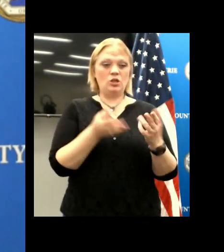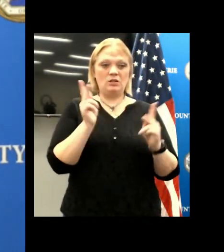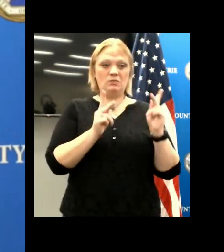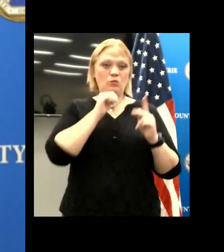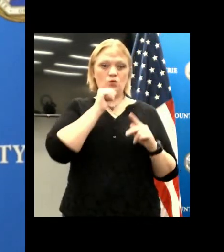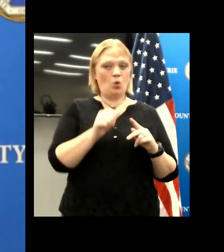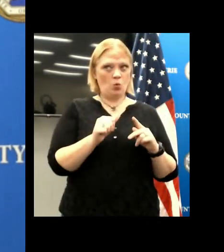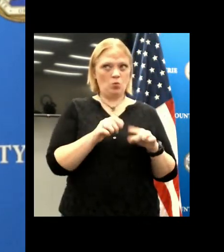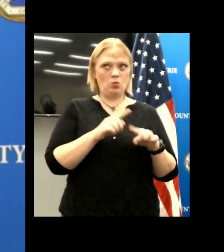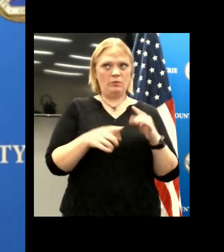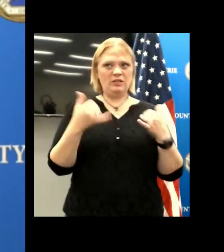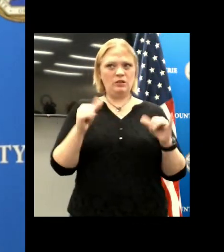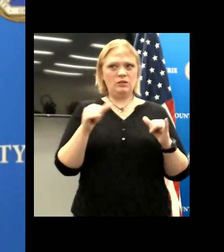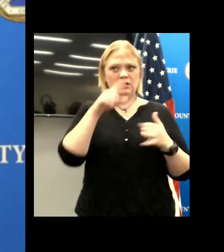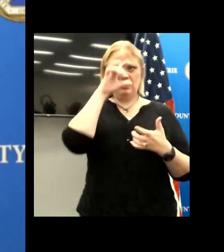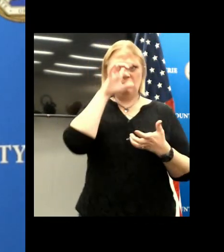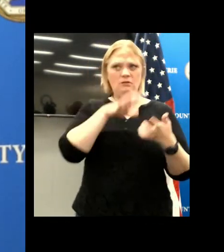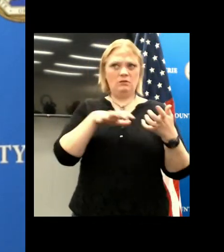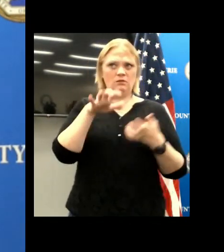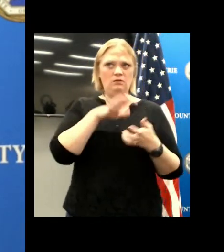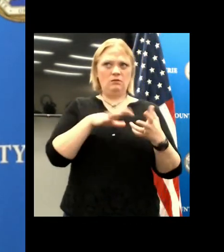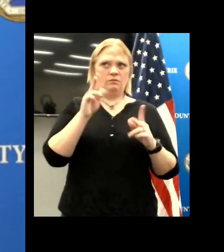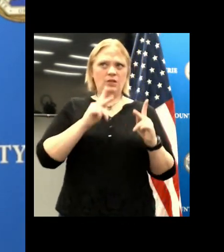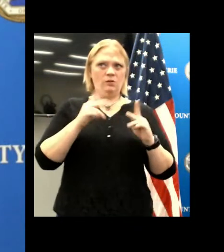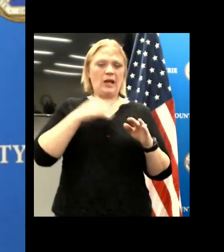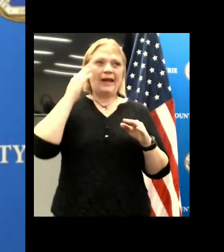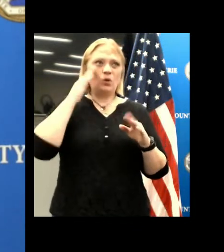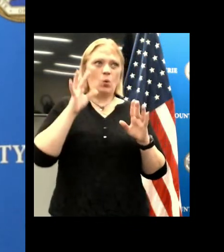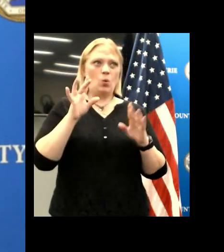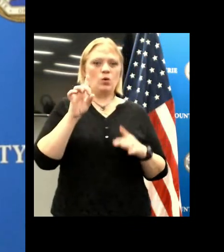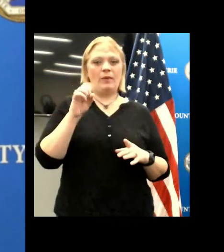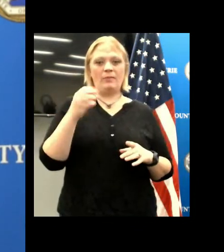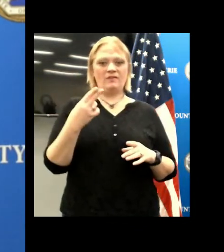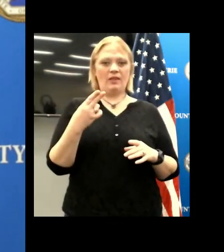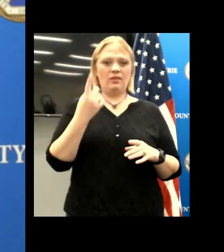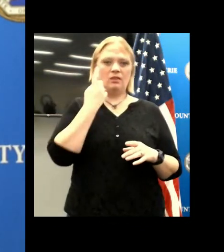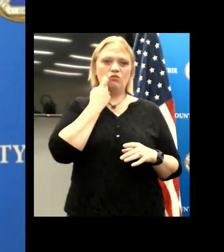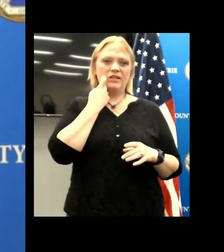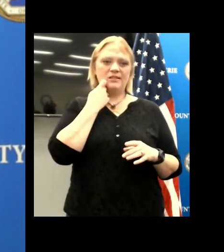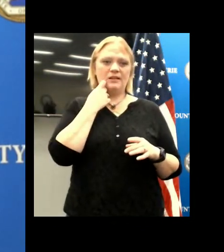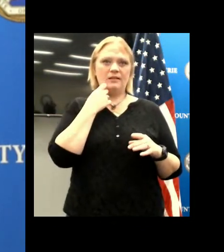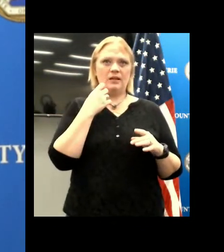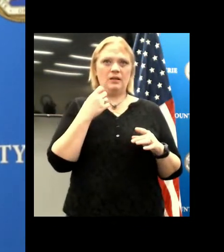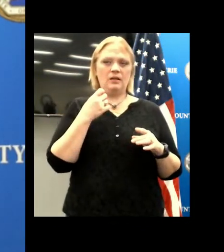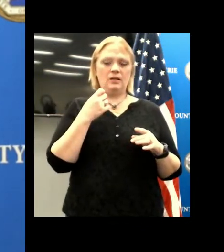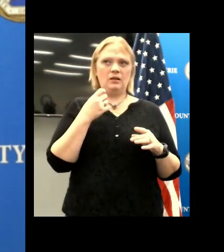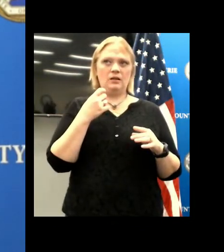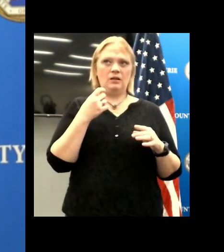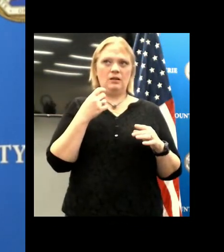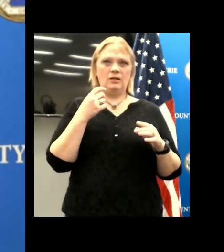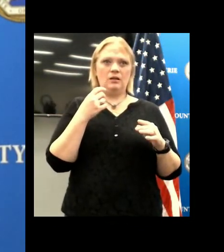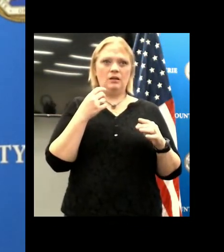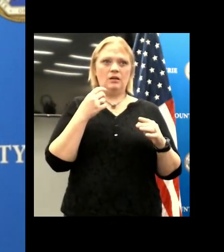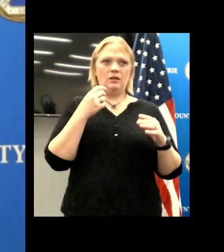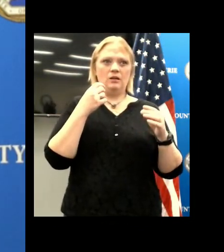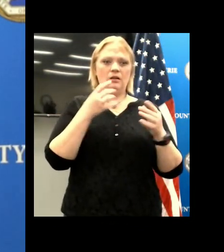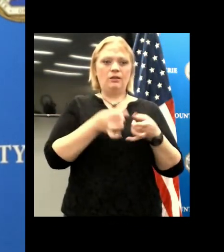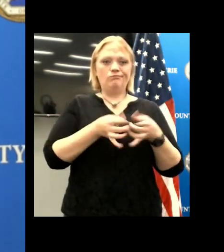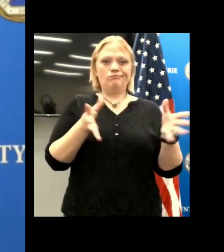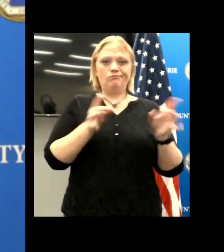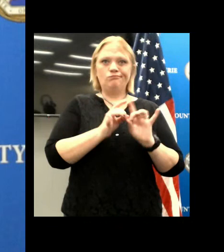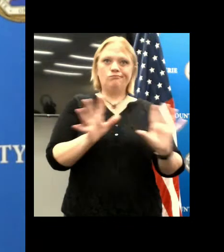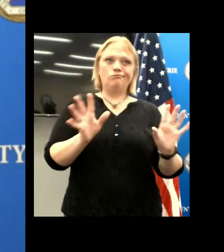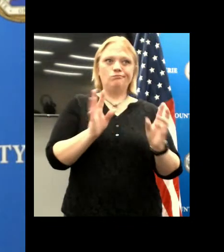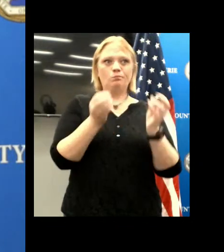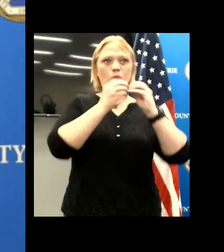don't do it, but there's still some confusion among people, and I know the Department of Health recently released additional information about it, but just to hear